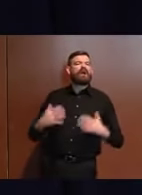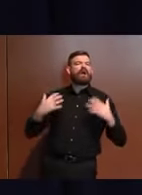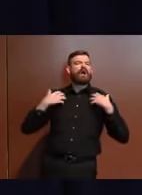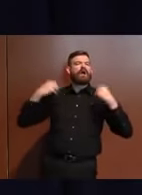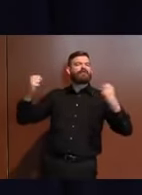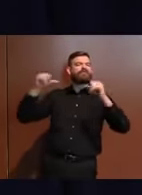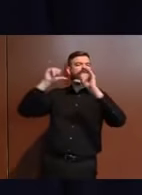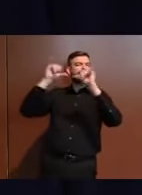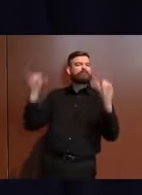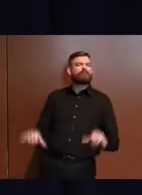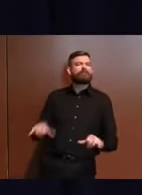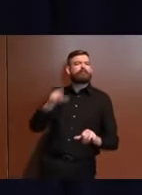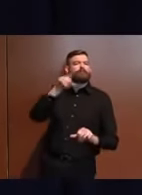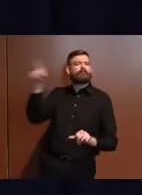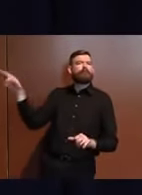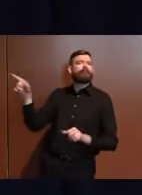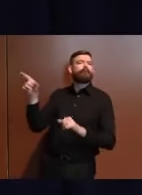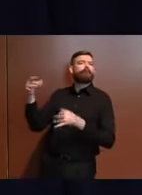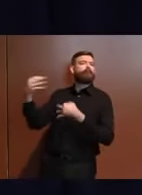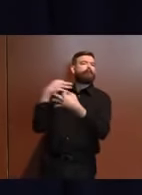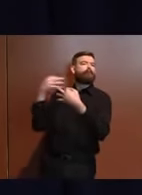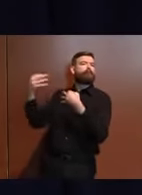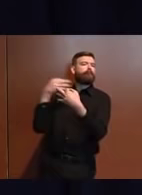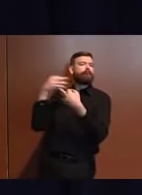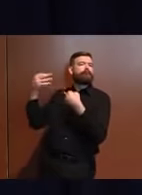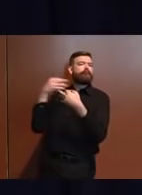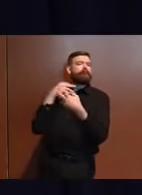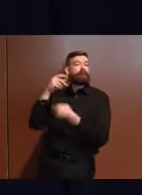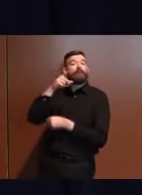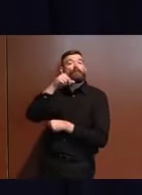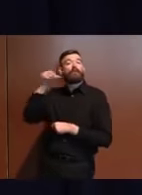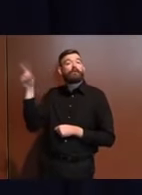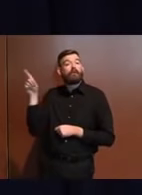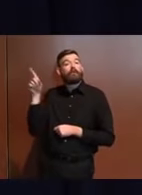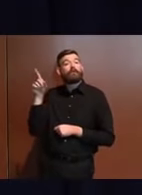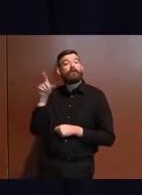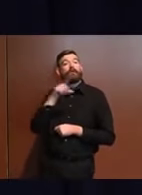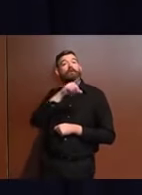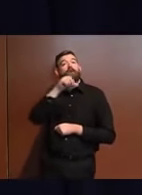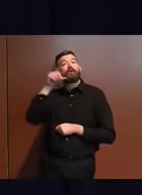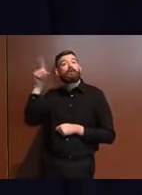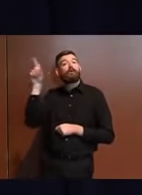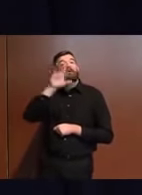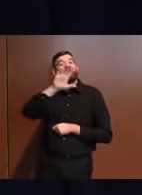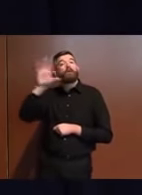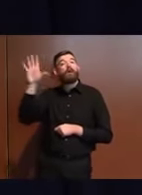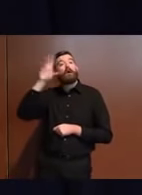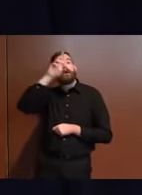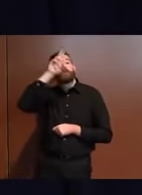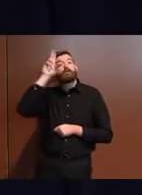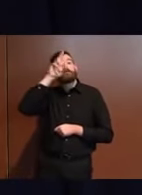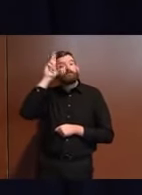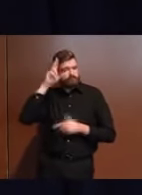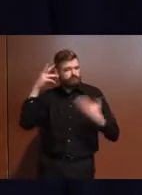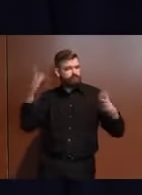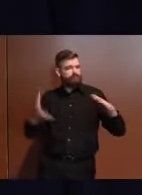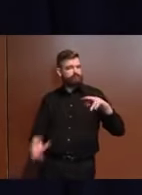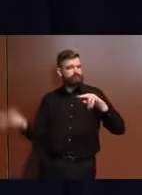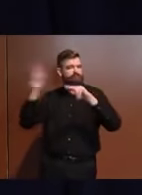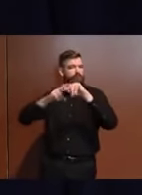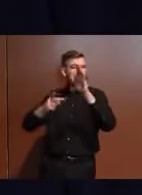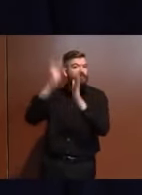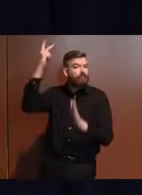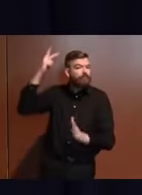shared that all of their hospitals have either completed that process or started it.